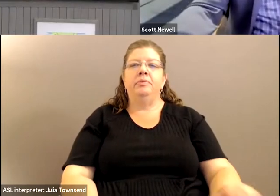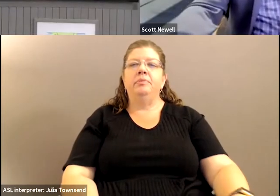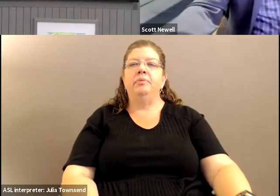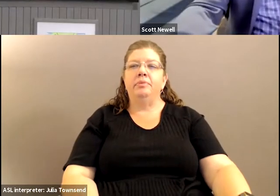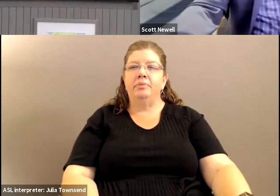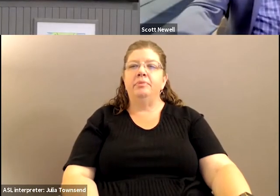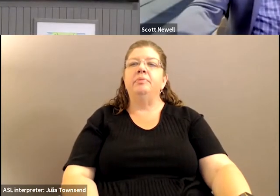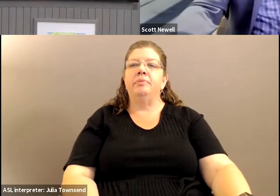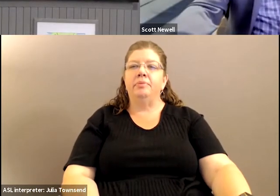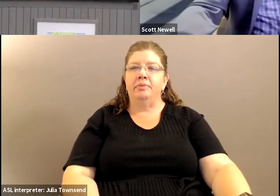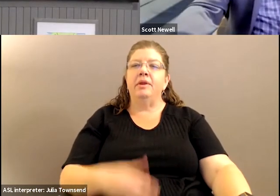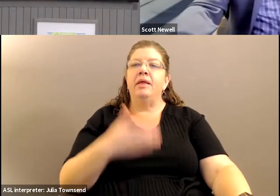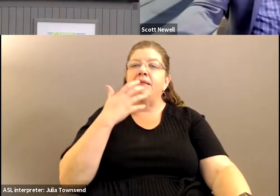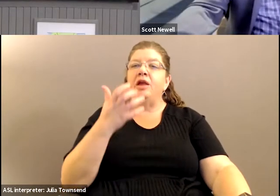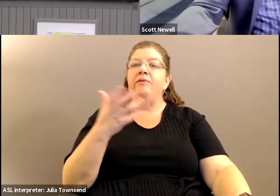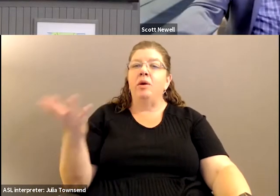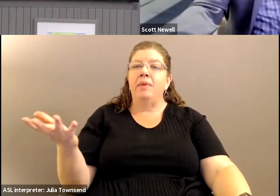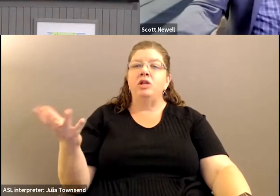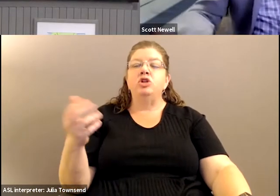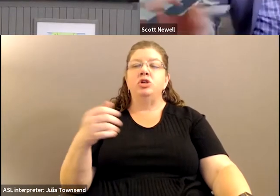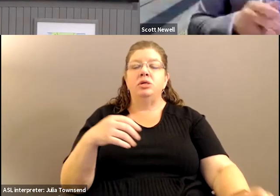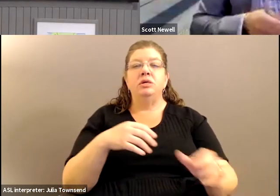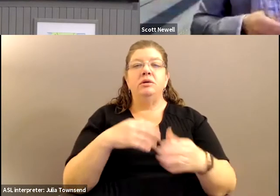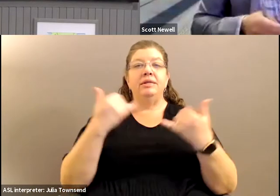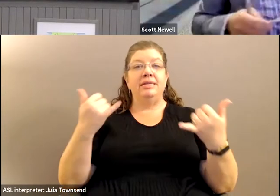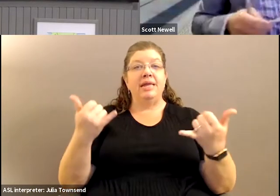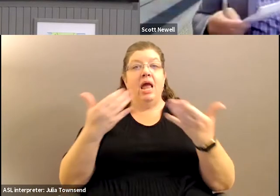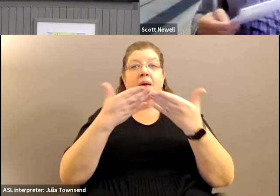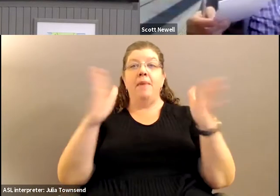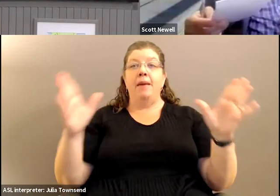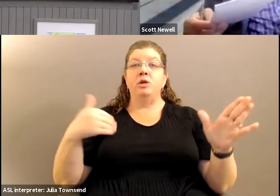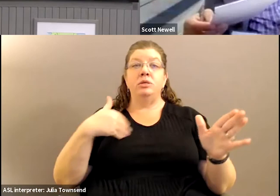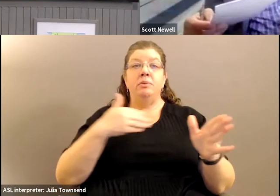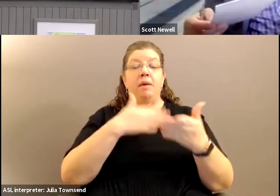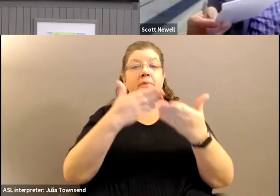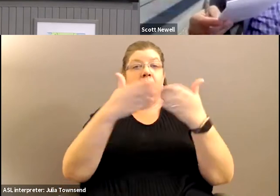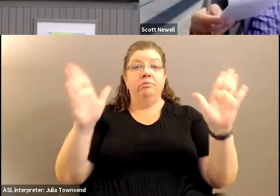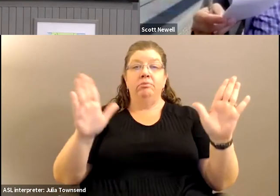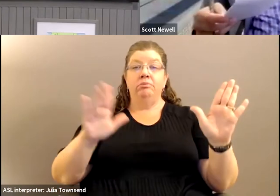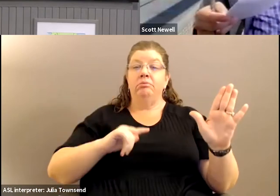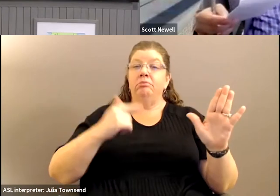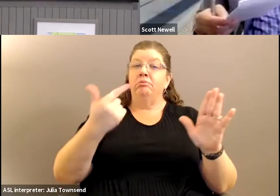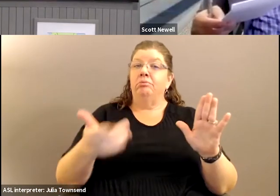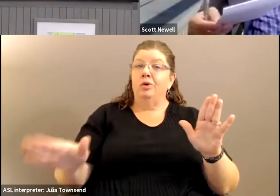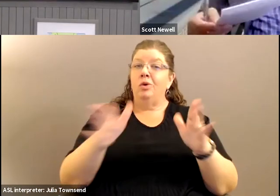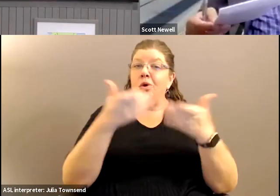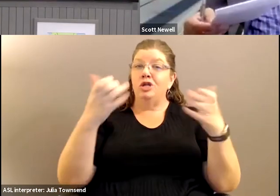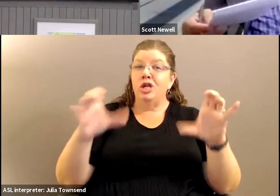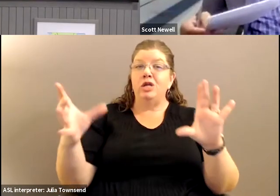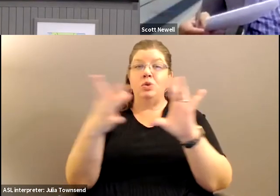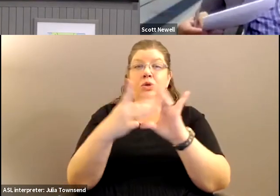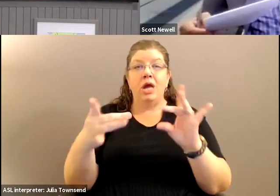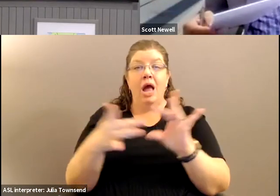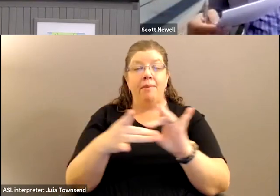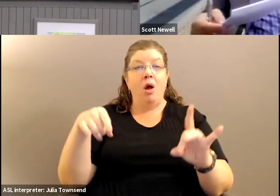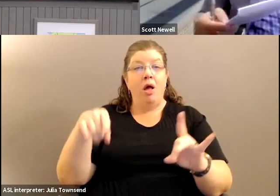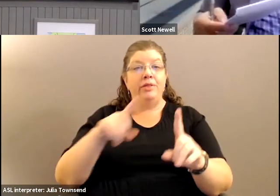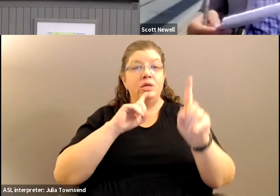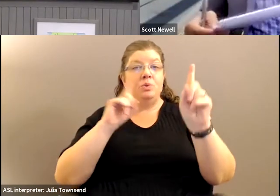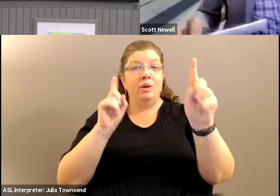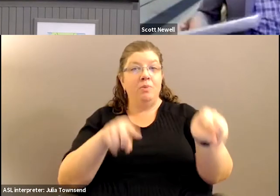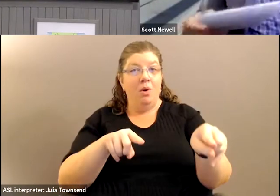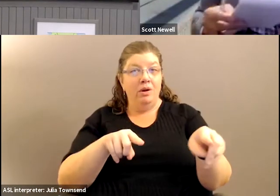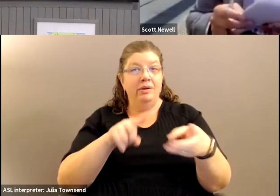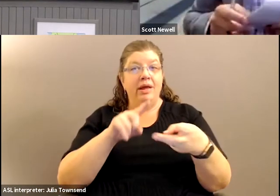thank you very much scott at this time members of the public it is your chance for comment on this report and